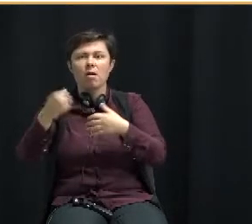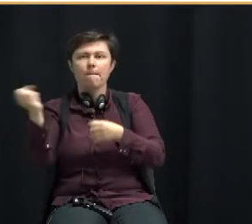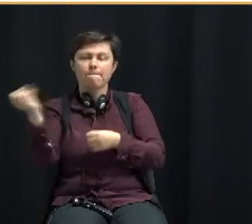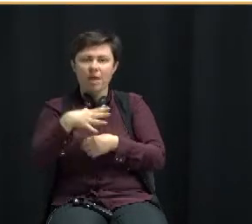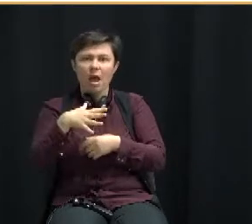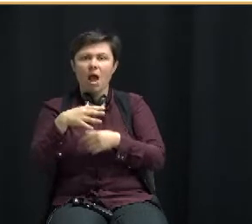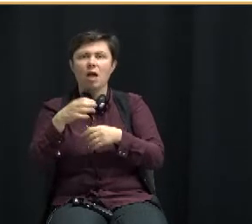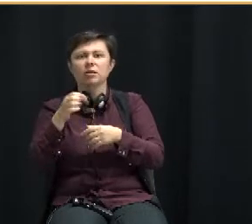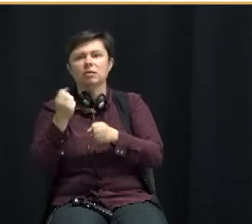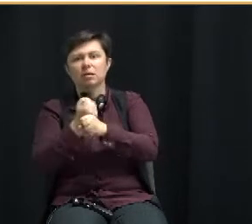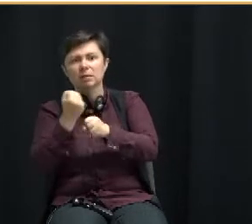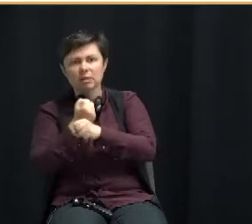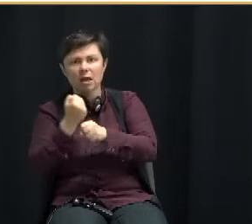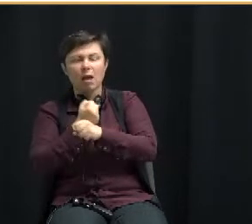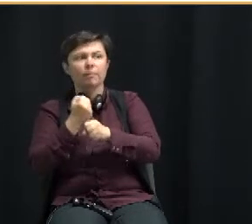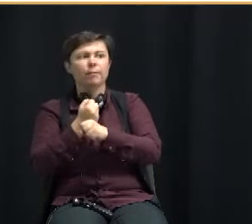curbs,